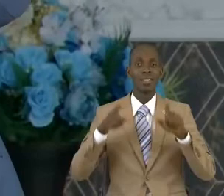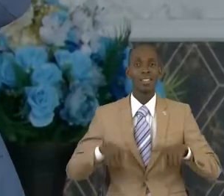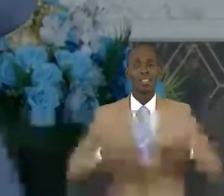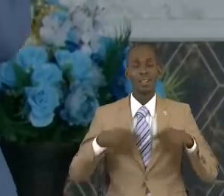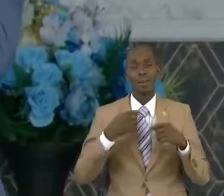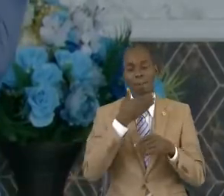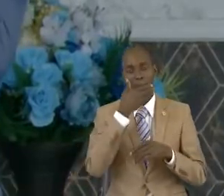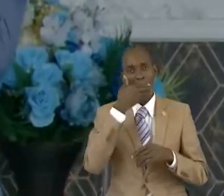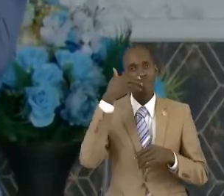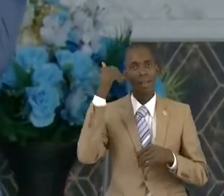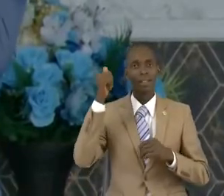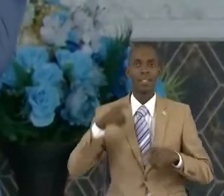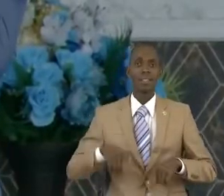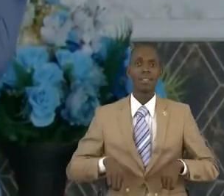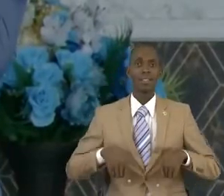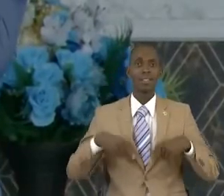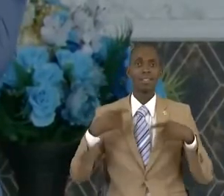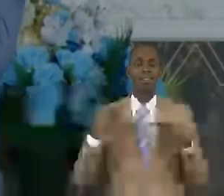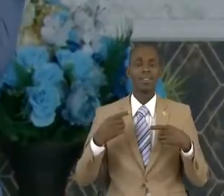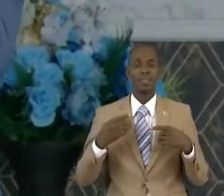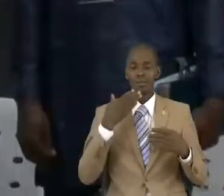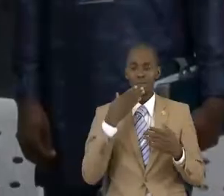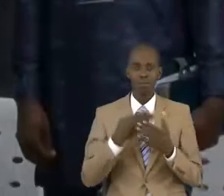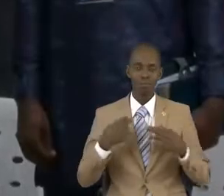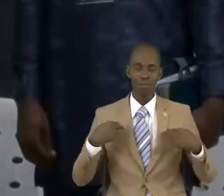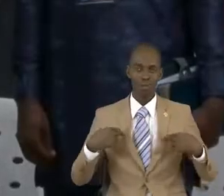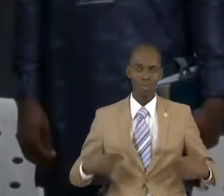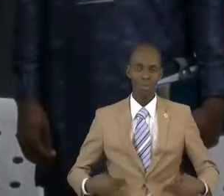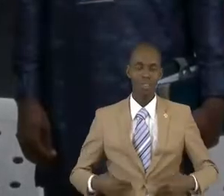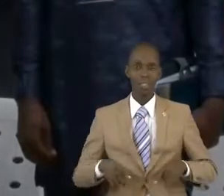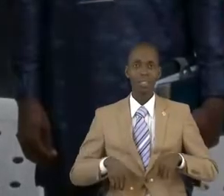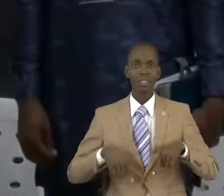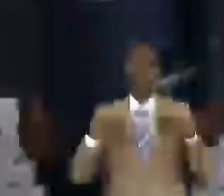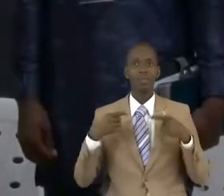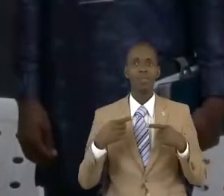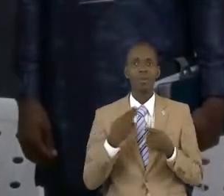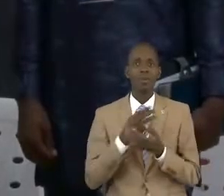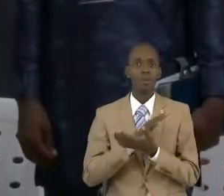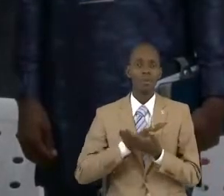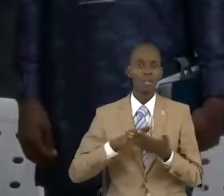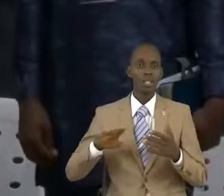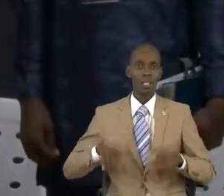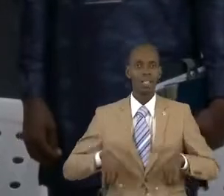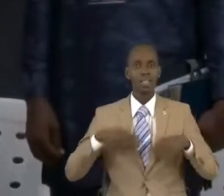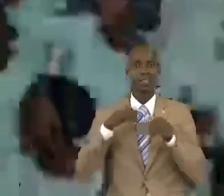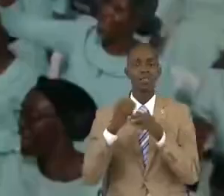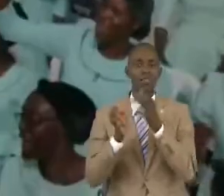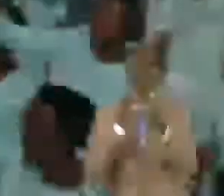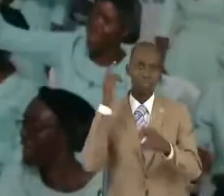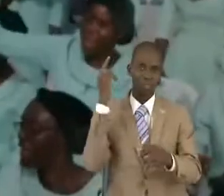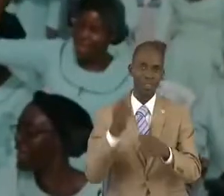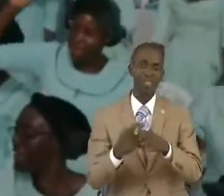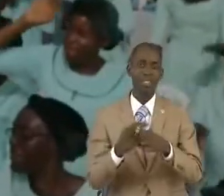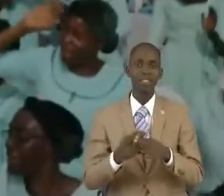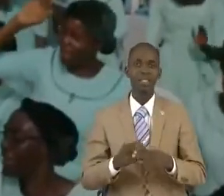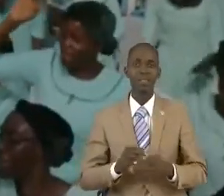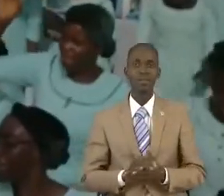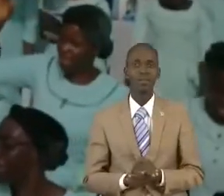life, healthier life, holier life in Jesus'